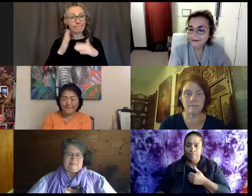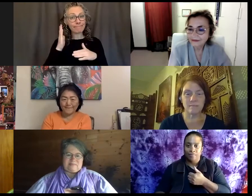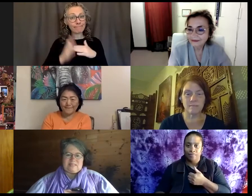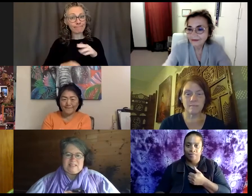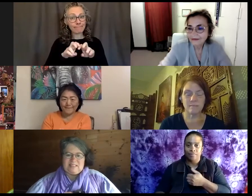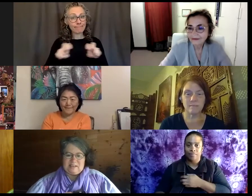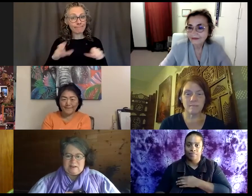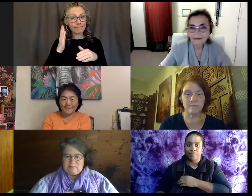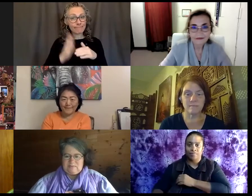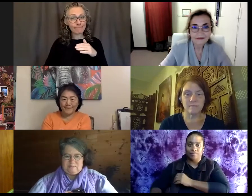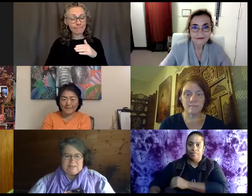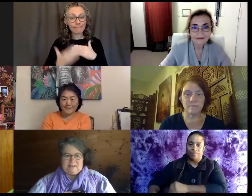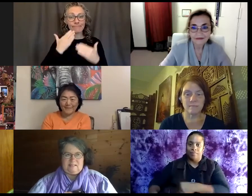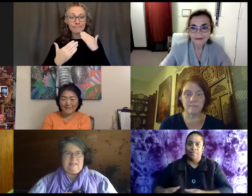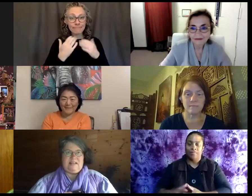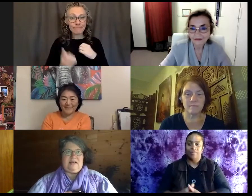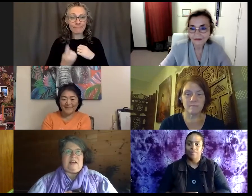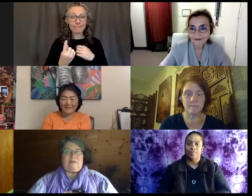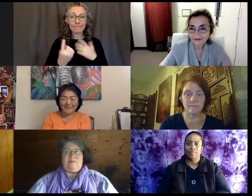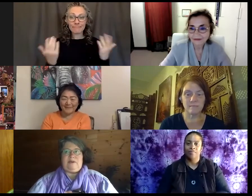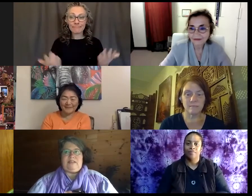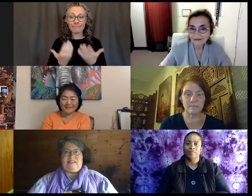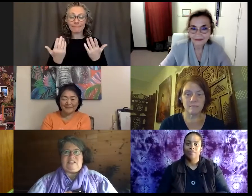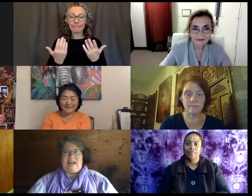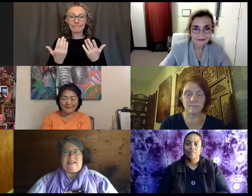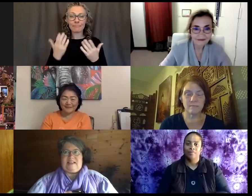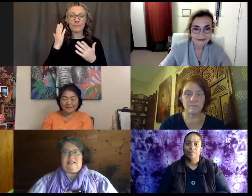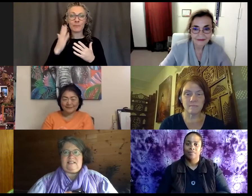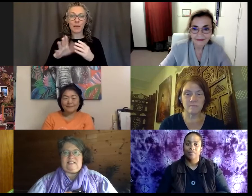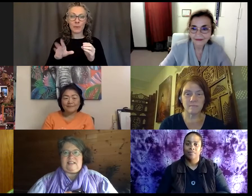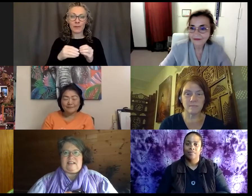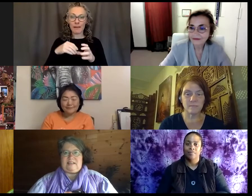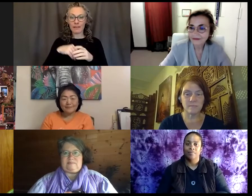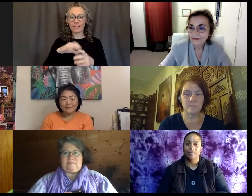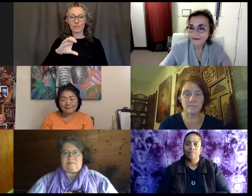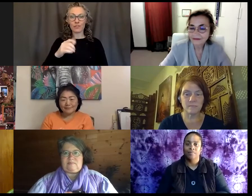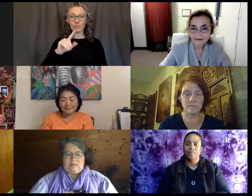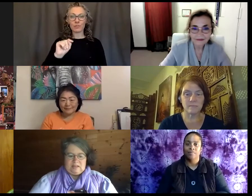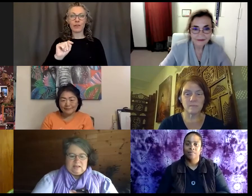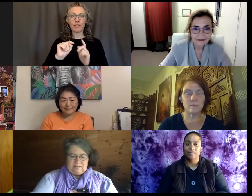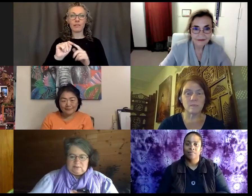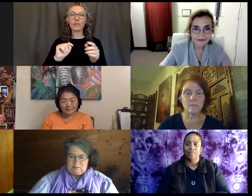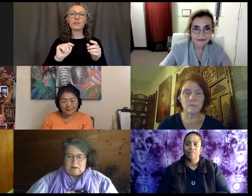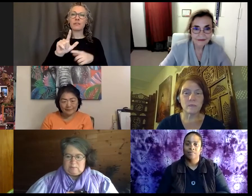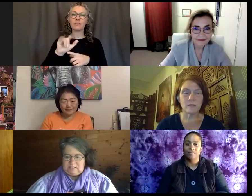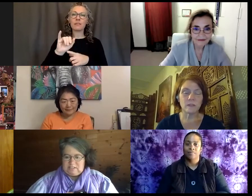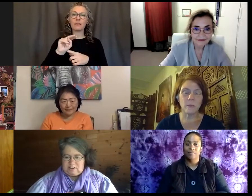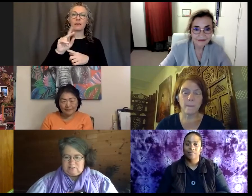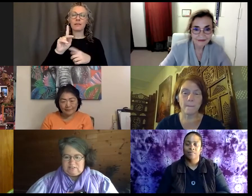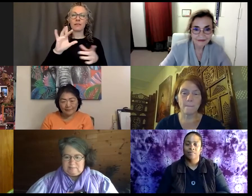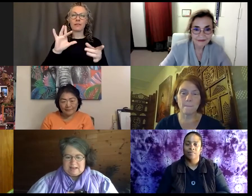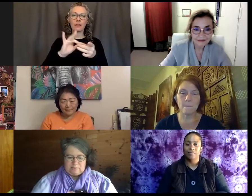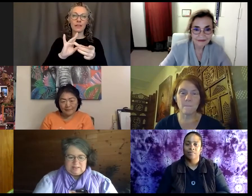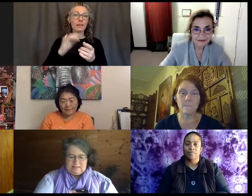panel. Thank you everyone for being here. I'm going to put in the chat again the link. If you are willing to